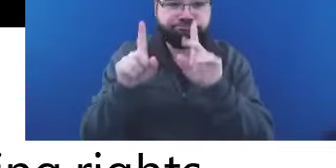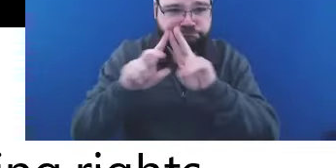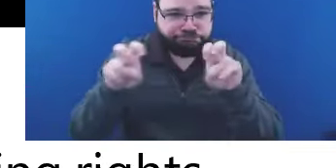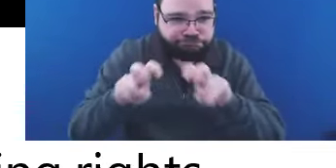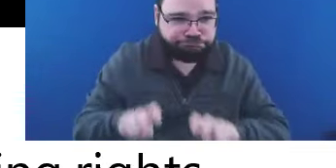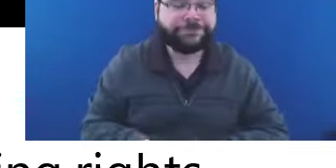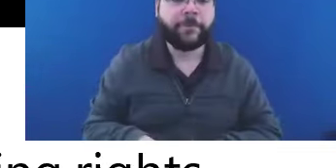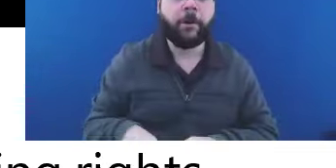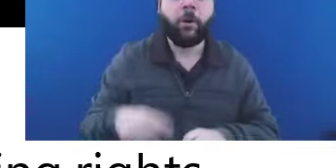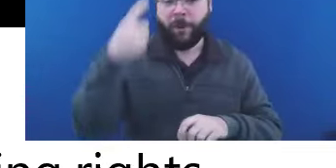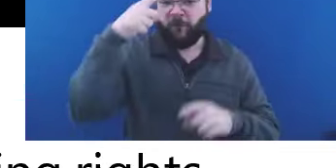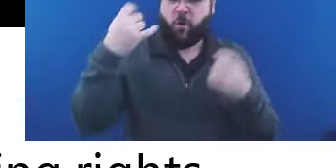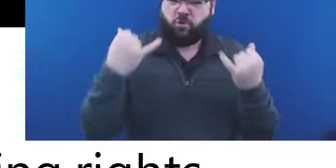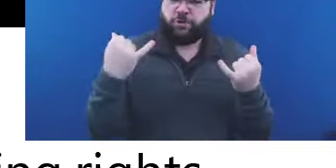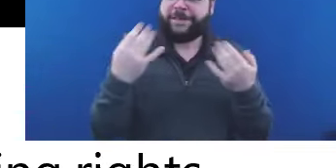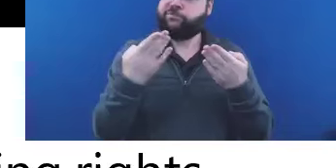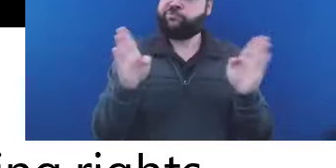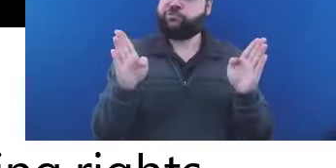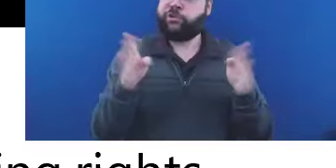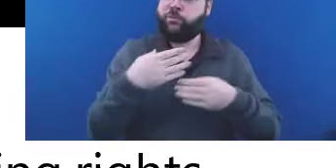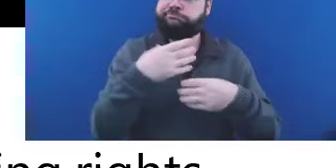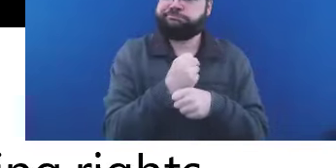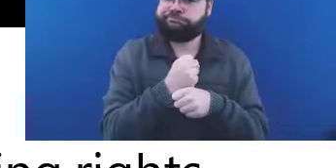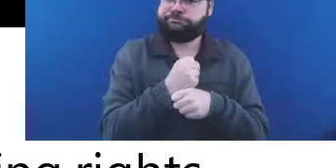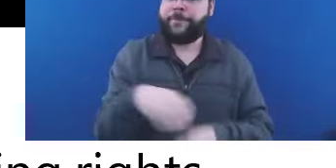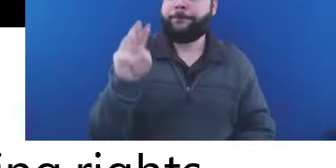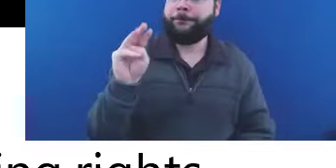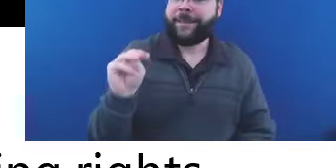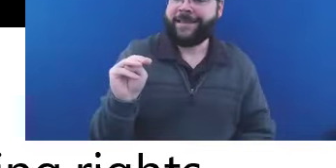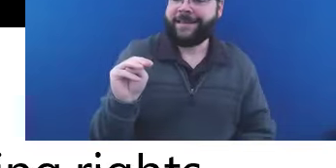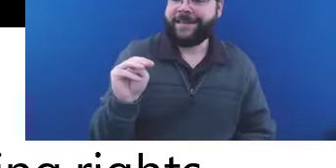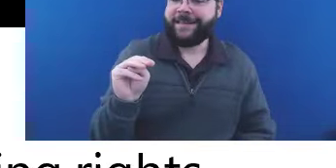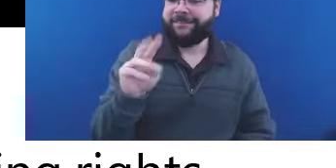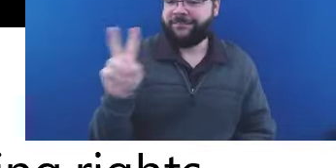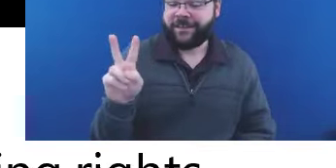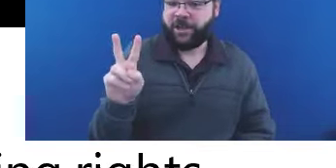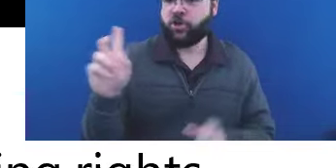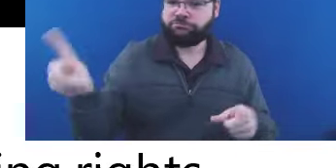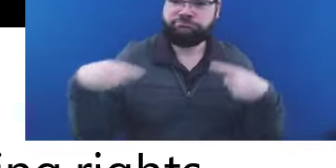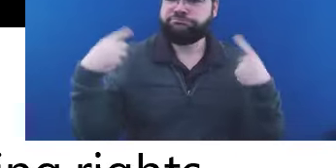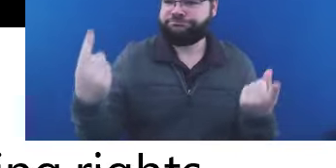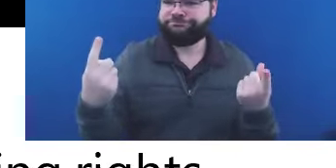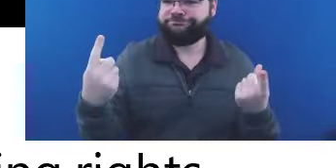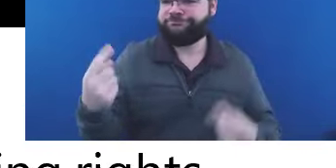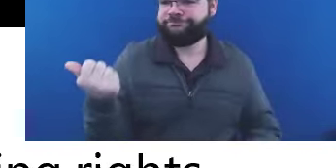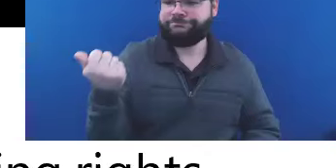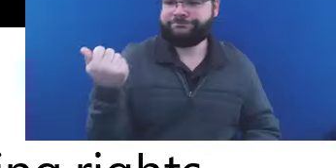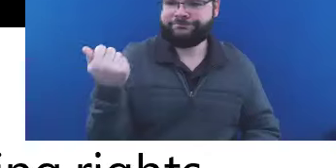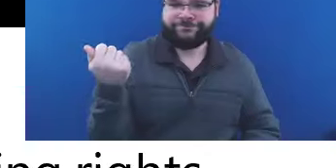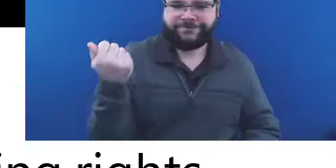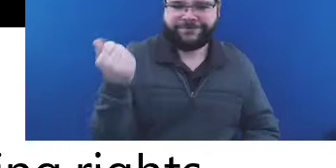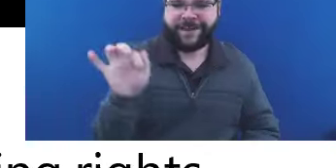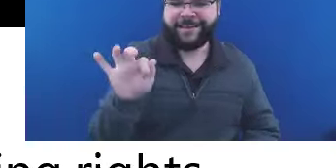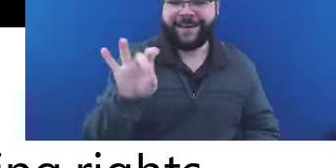for purposes of today, to give you a general overview, this McKinney-Vento Act has been around since 1987. So for 37 years